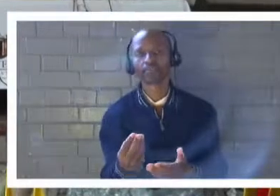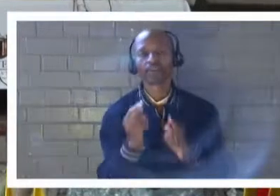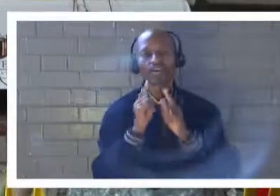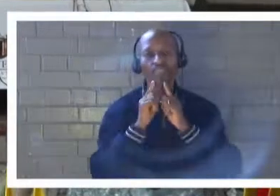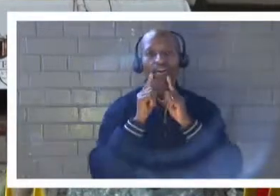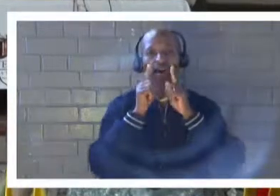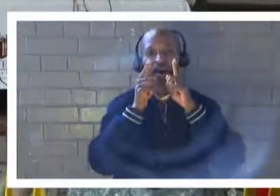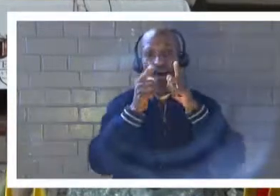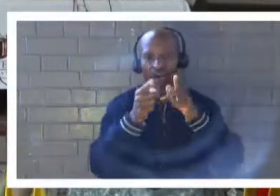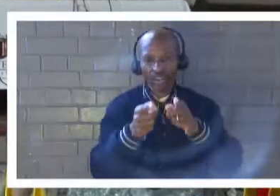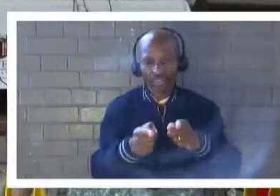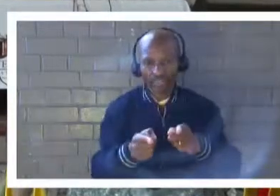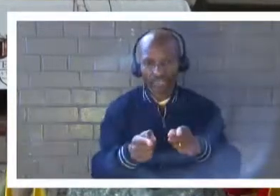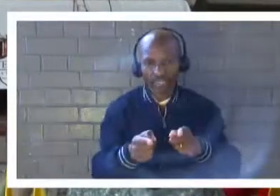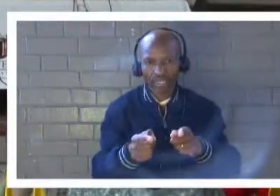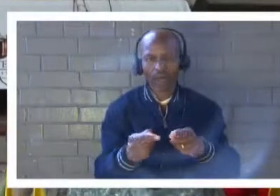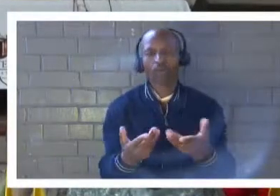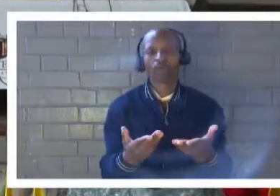responses